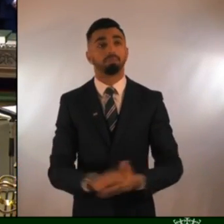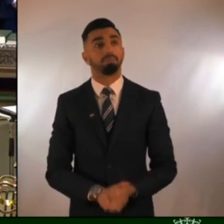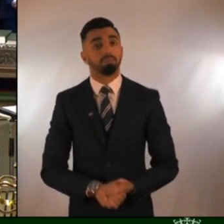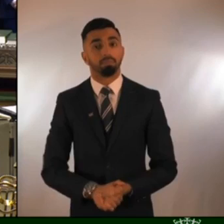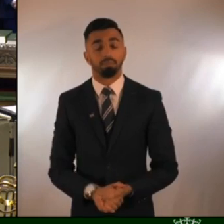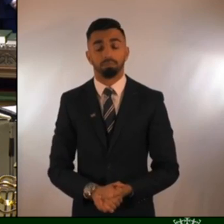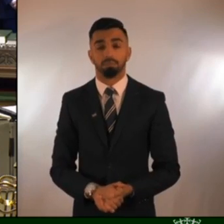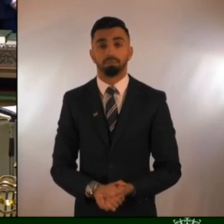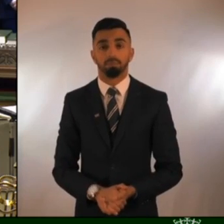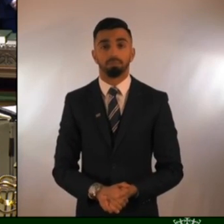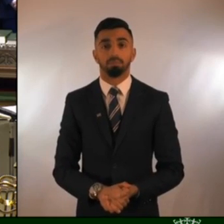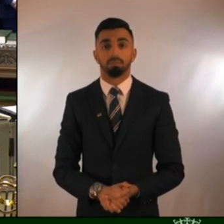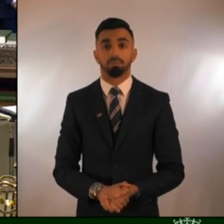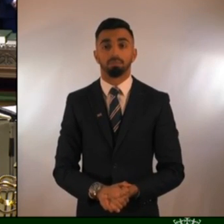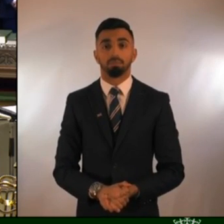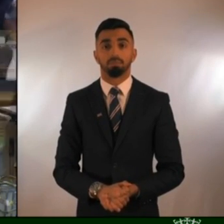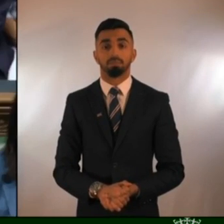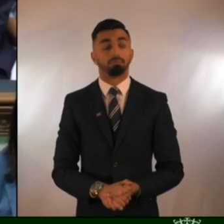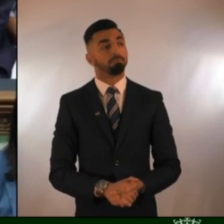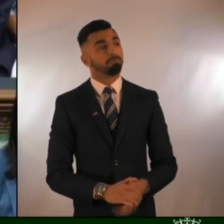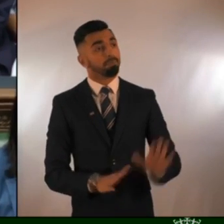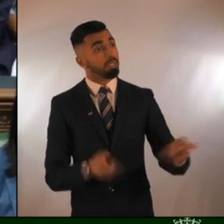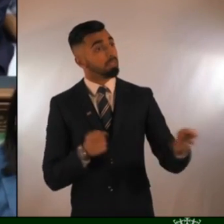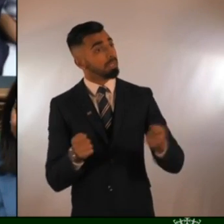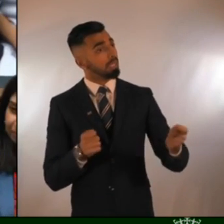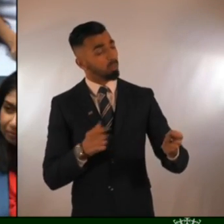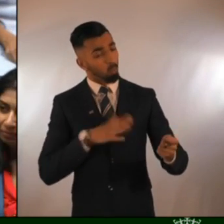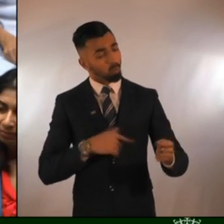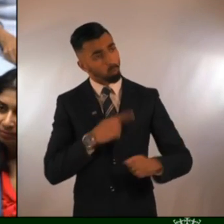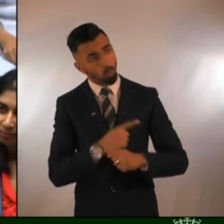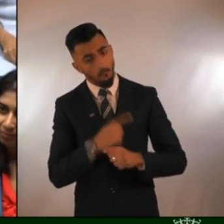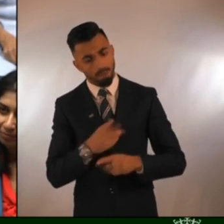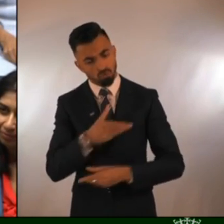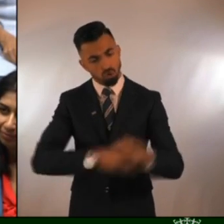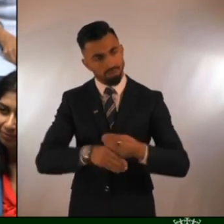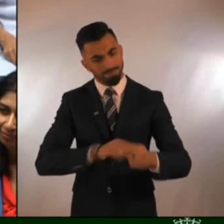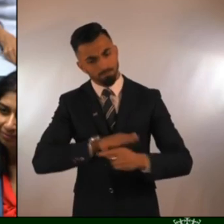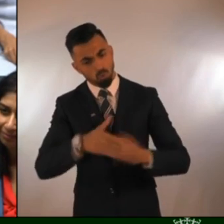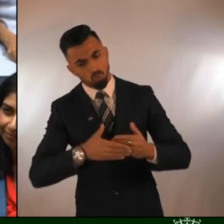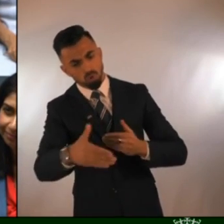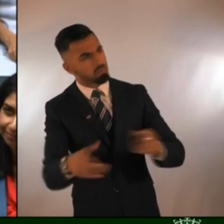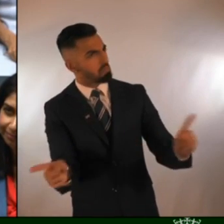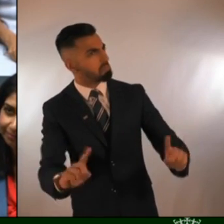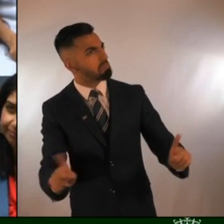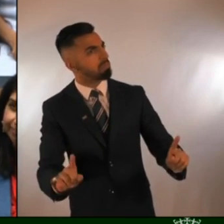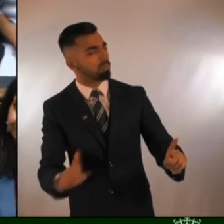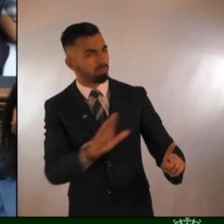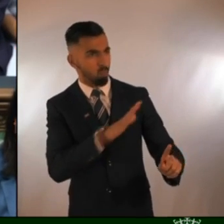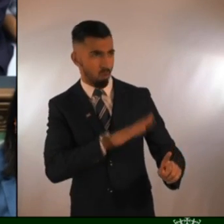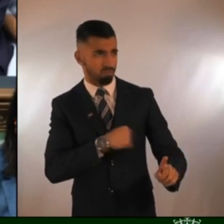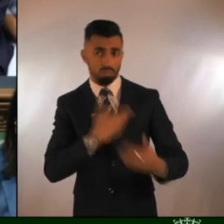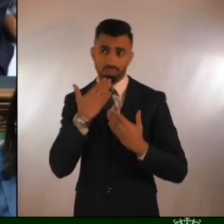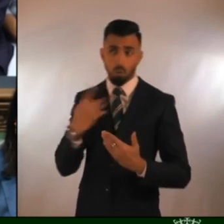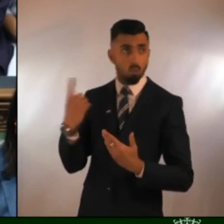Madam Deputy Speaker, before I turn to the economic forecast, I hope the House will join me in thanking the Office for Budget